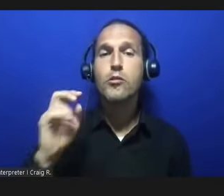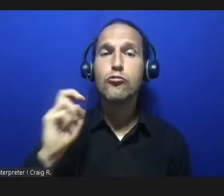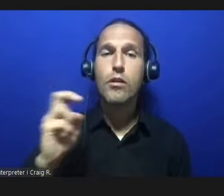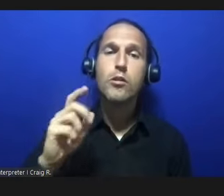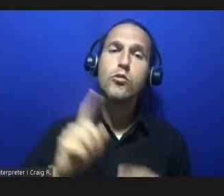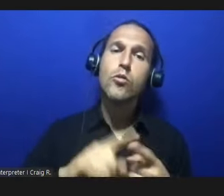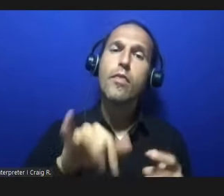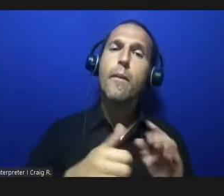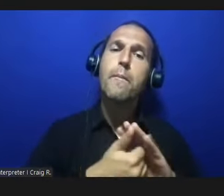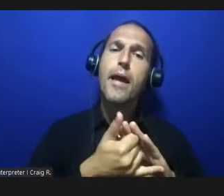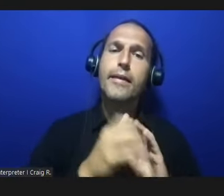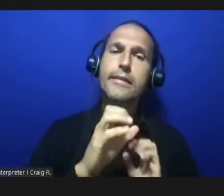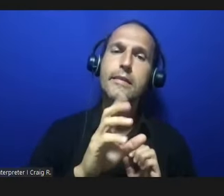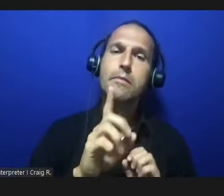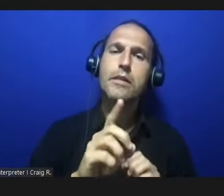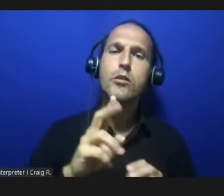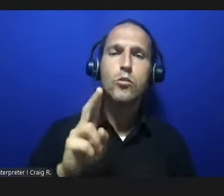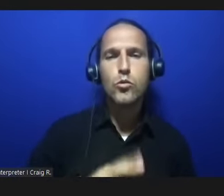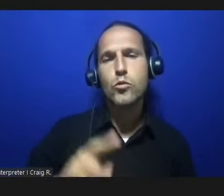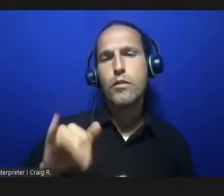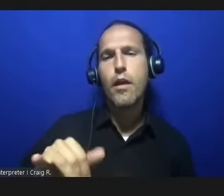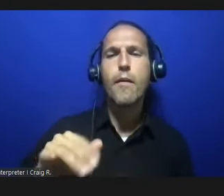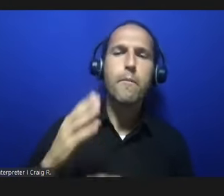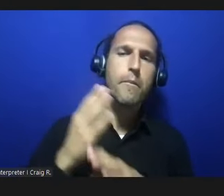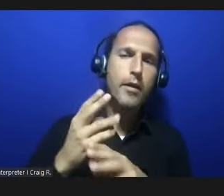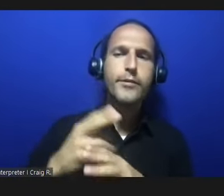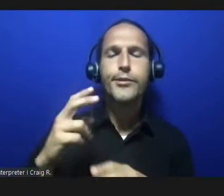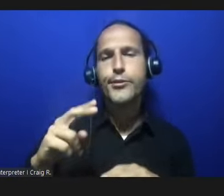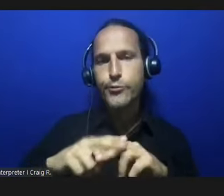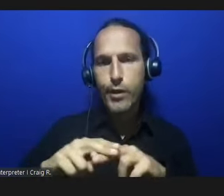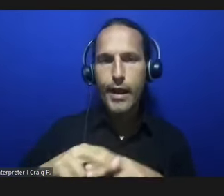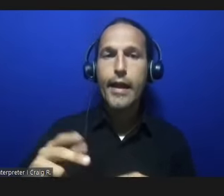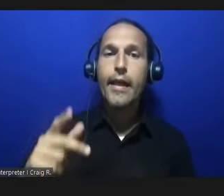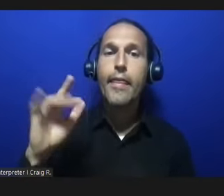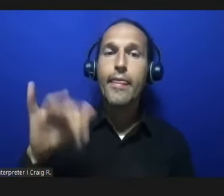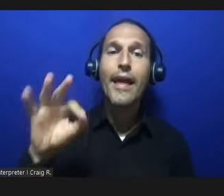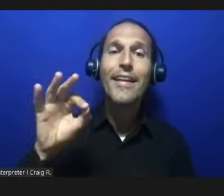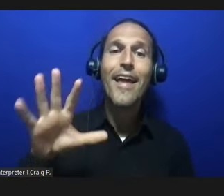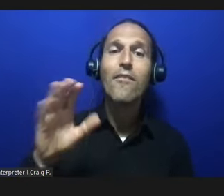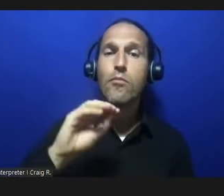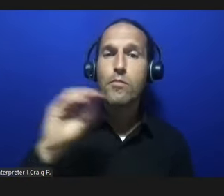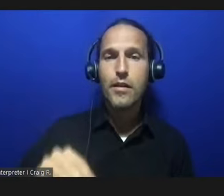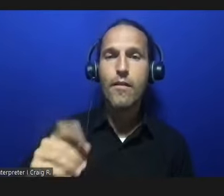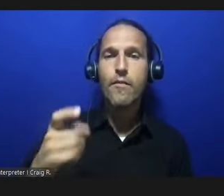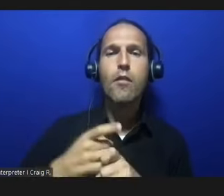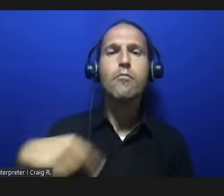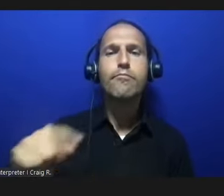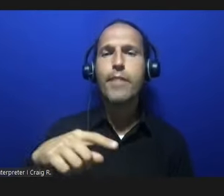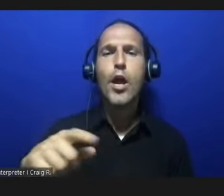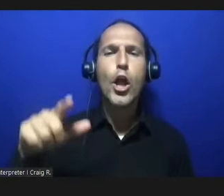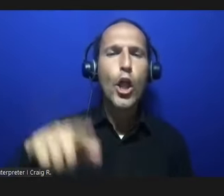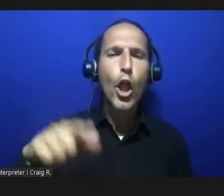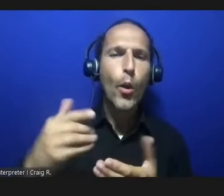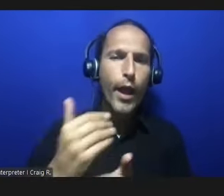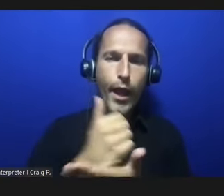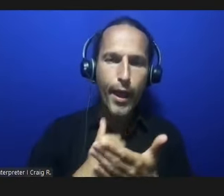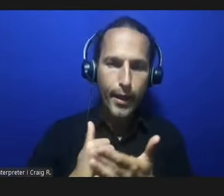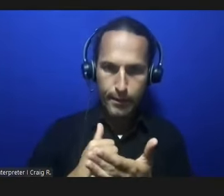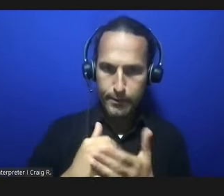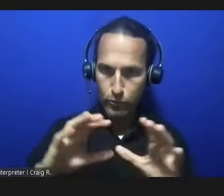Business District were made using transit. 95% of trips to the Manhattan Central Business District by low-income populations are made using